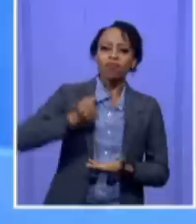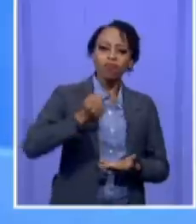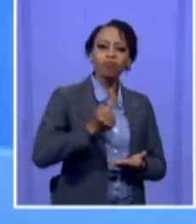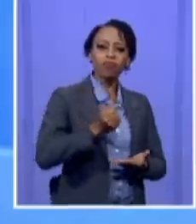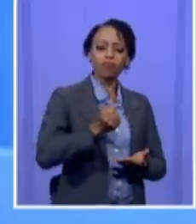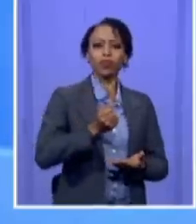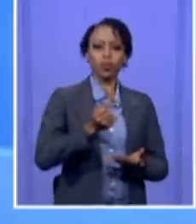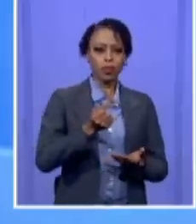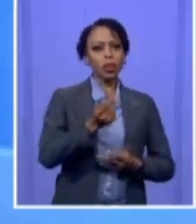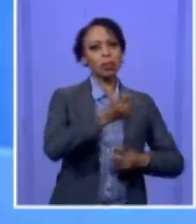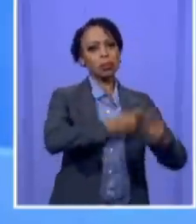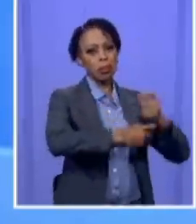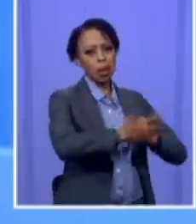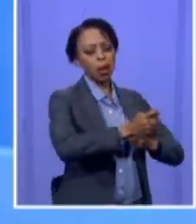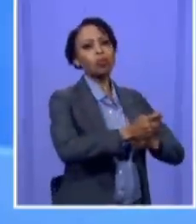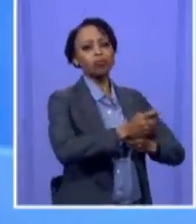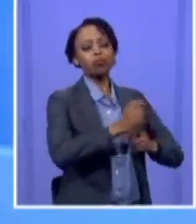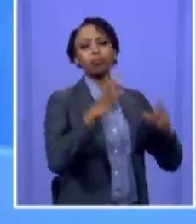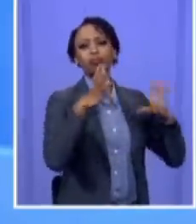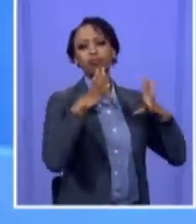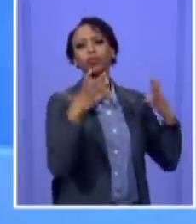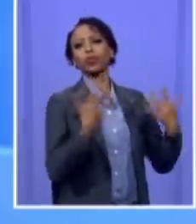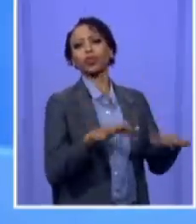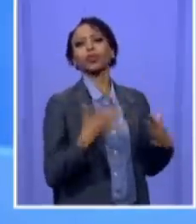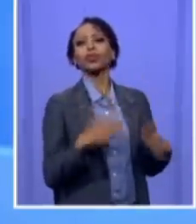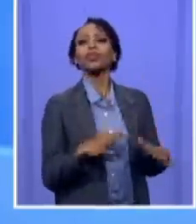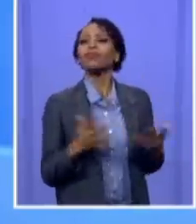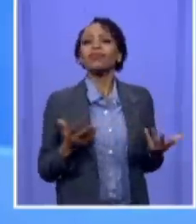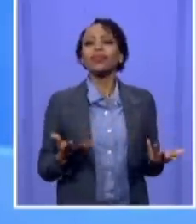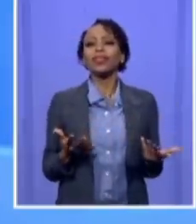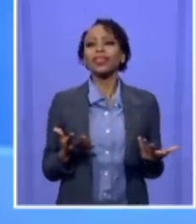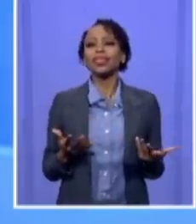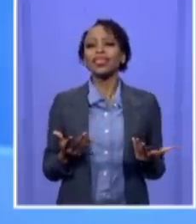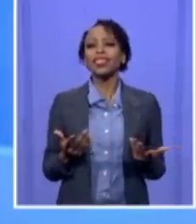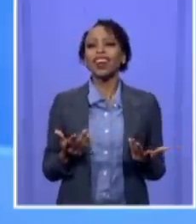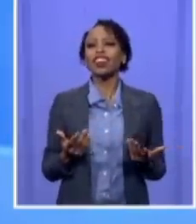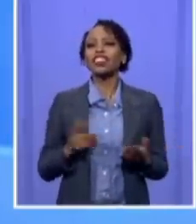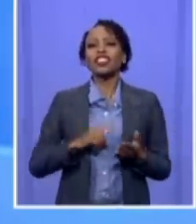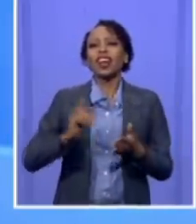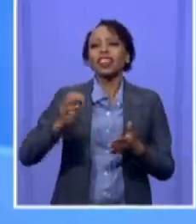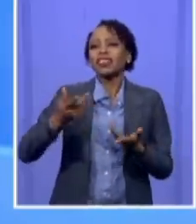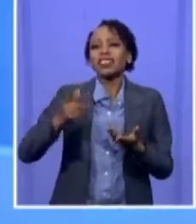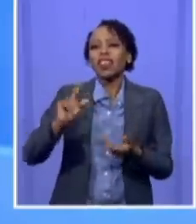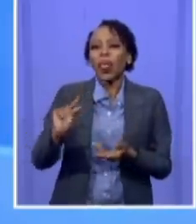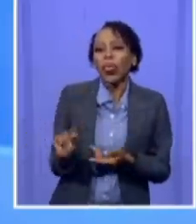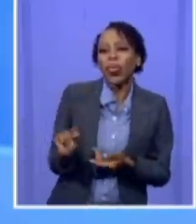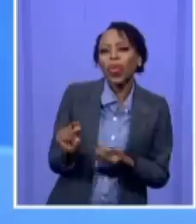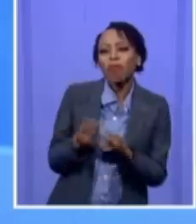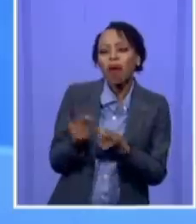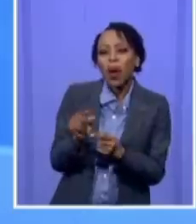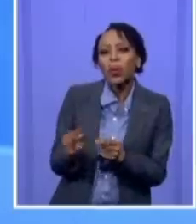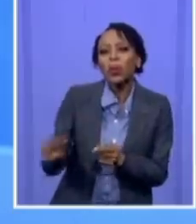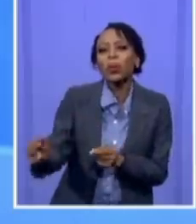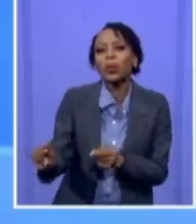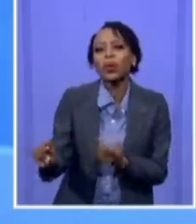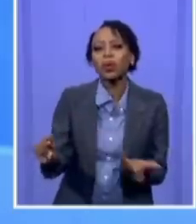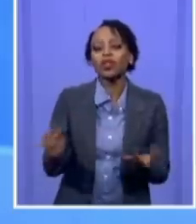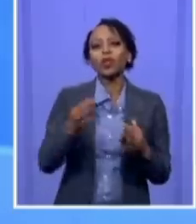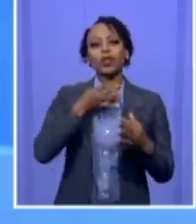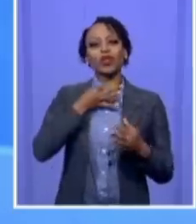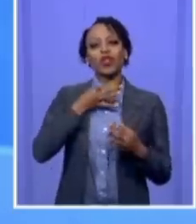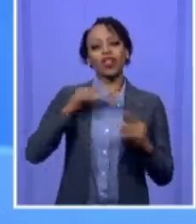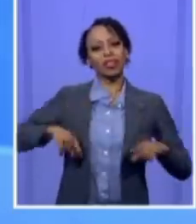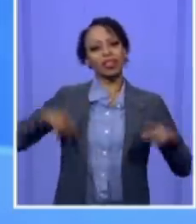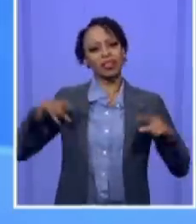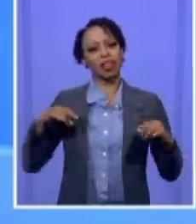lucrative a buck out of it, and merely give scraps to those who are going to risk life